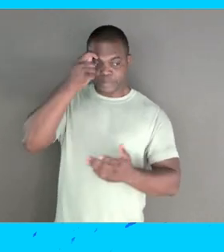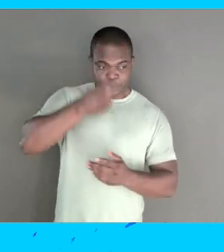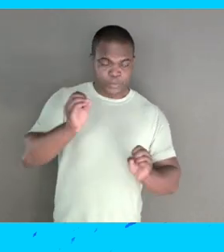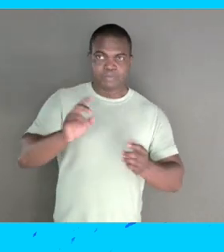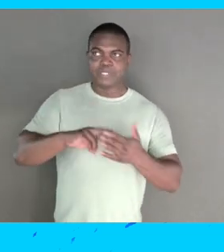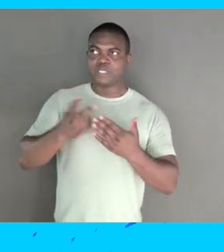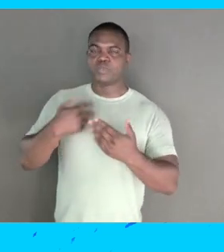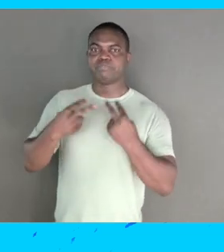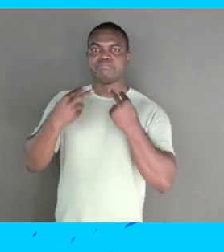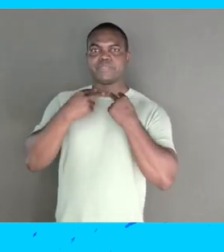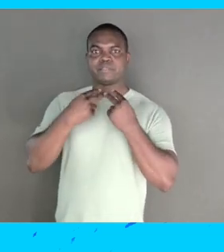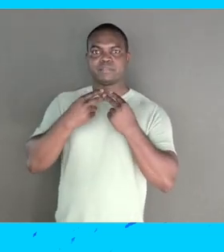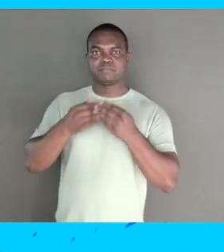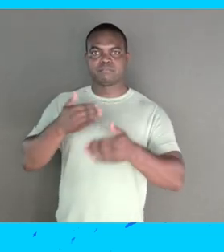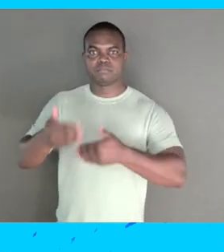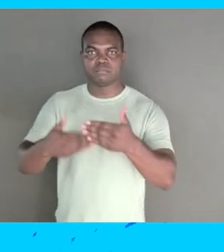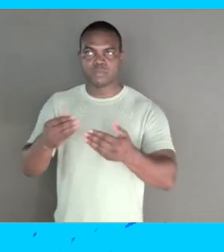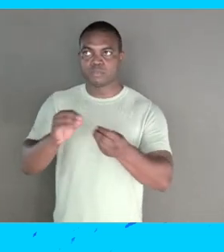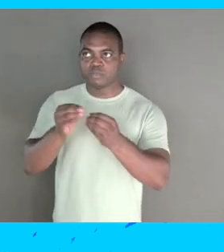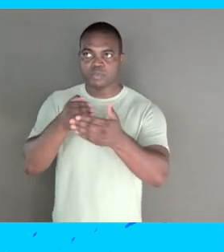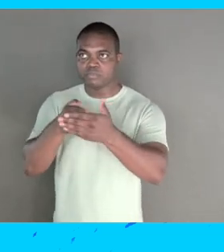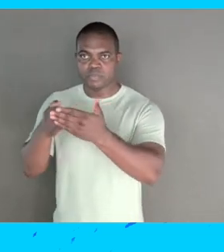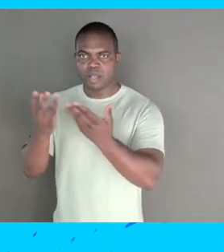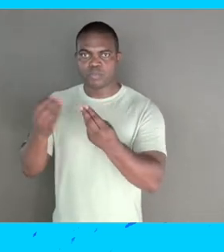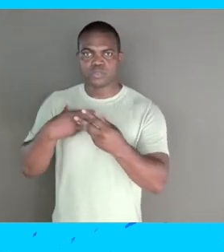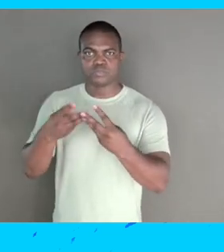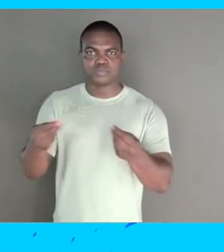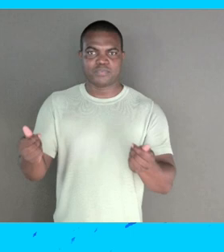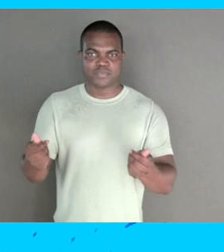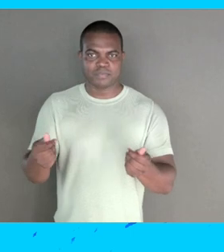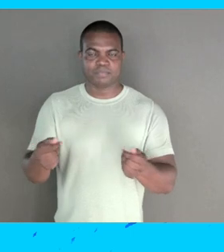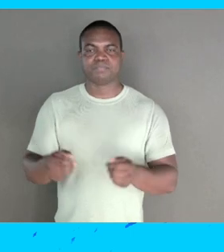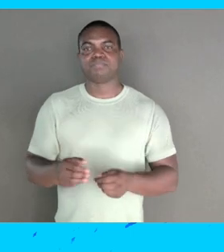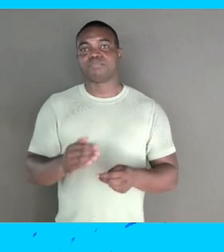another strong point I would say is the fact that the LGBTQI